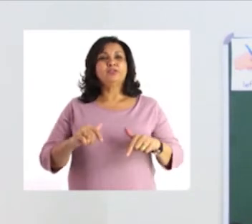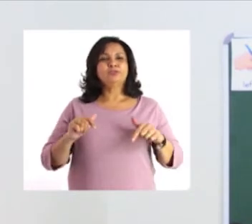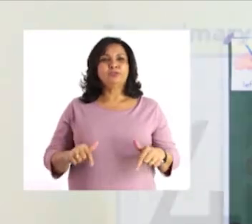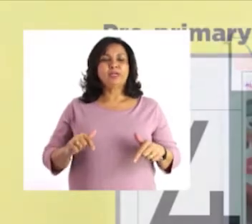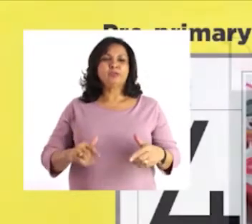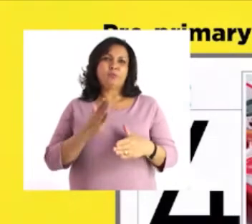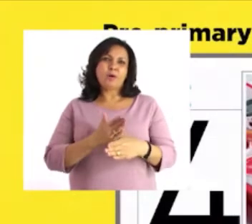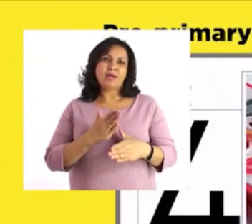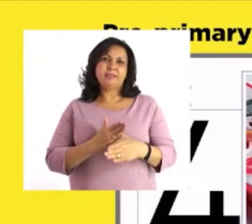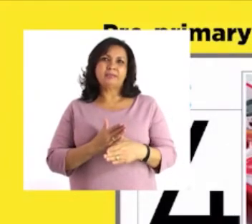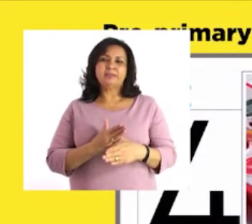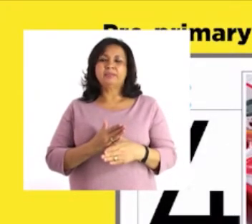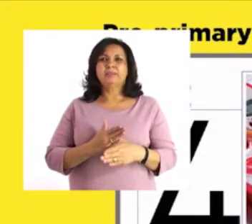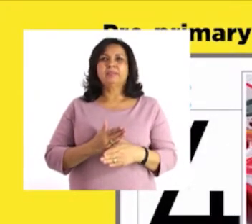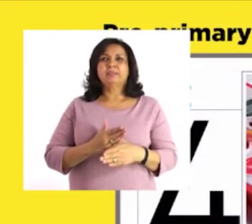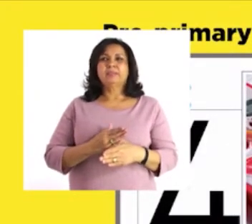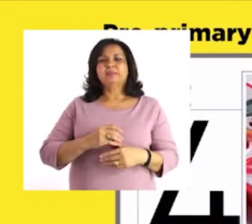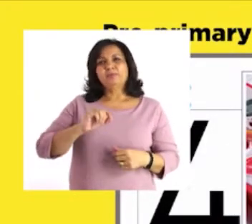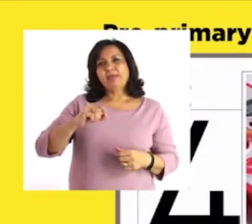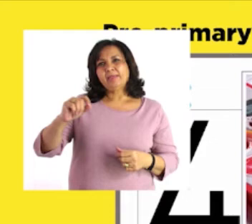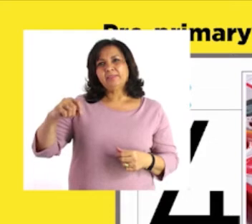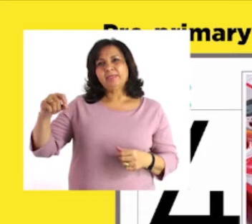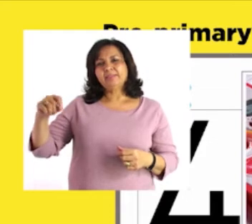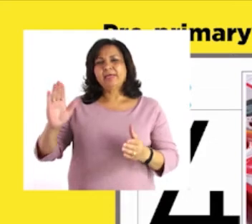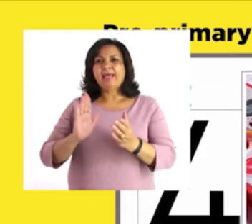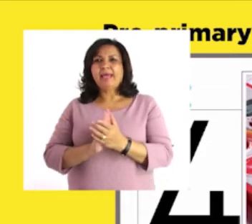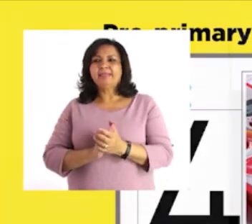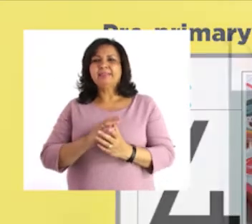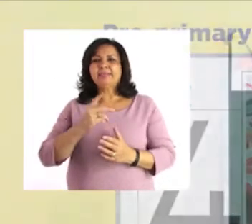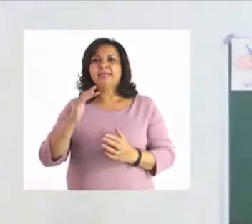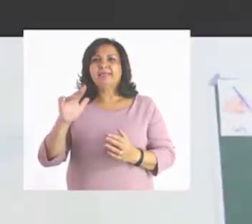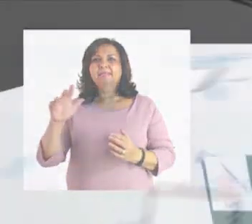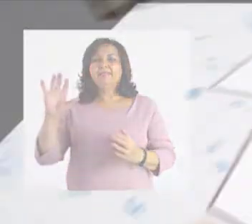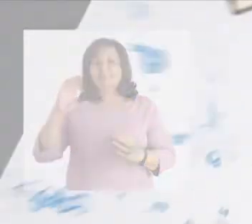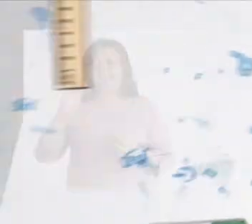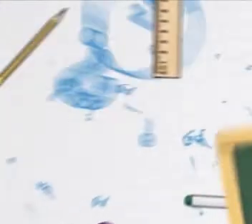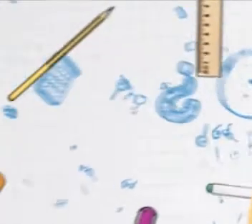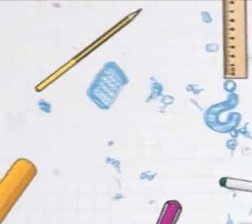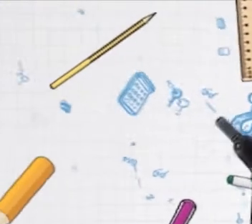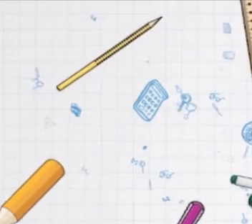Today's lesson is about handwriting and the letter C.